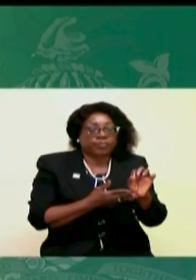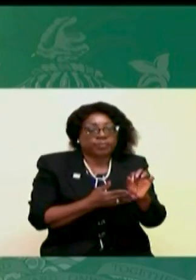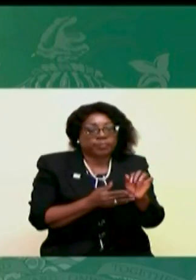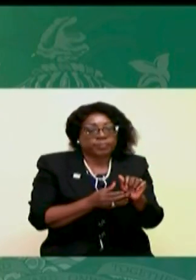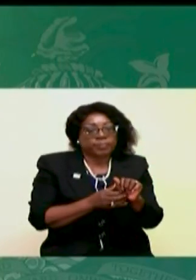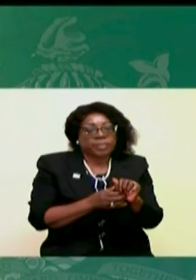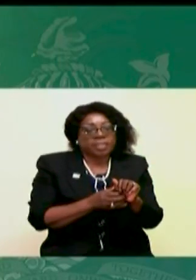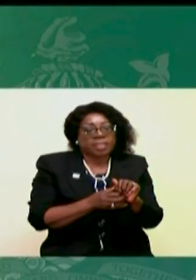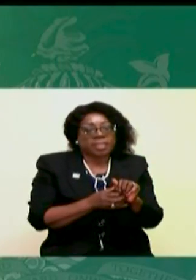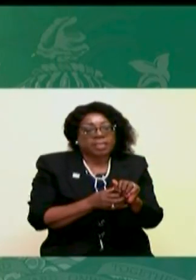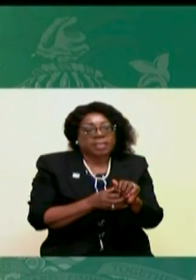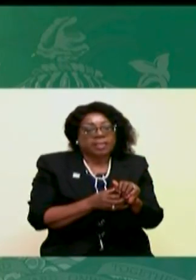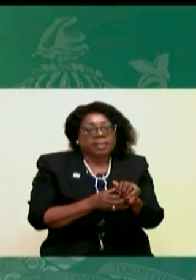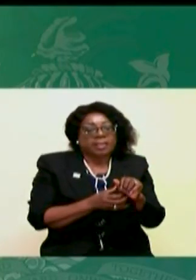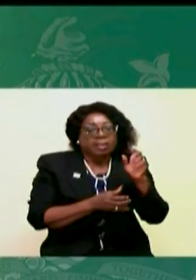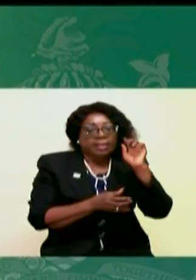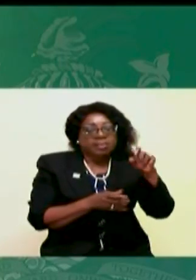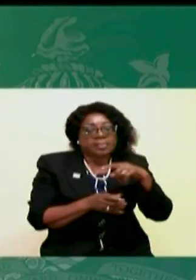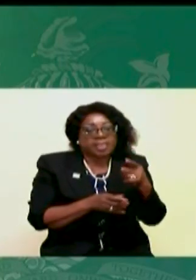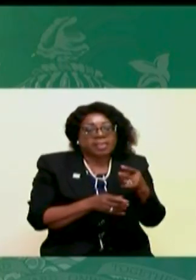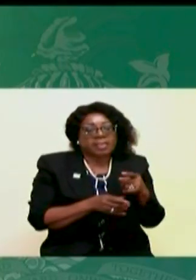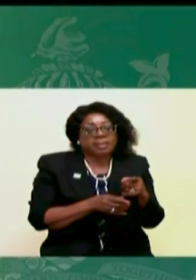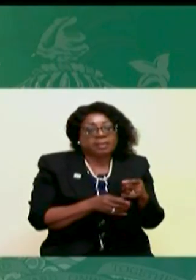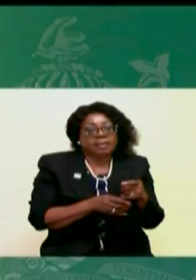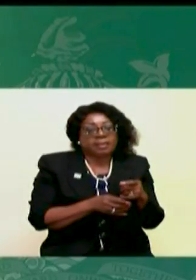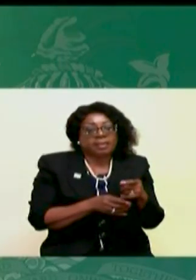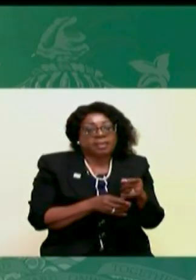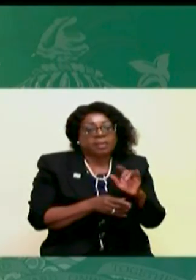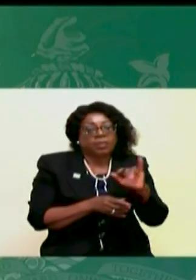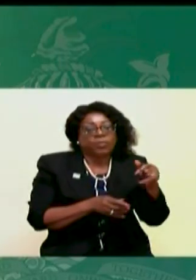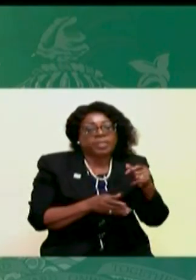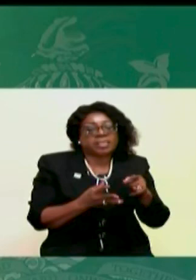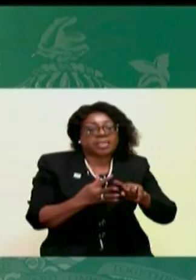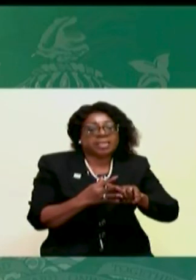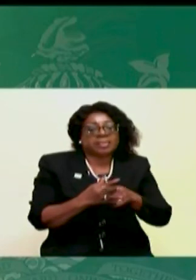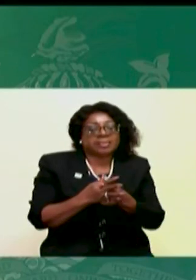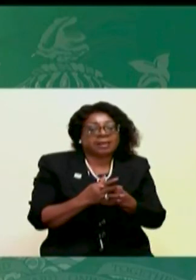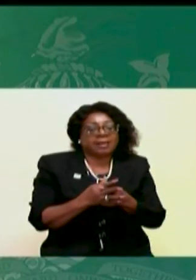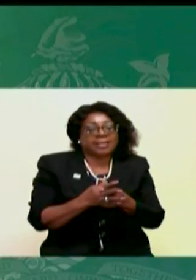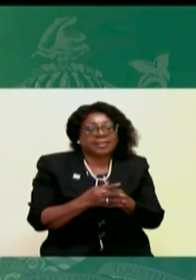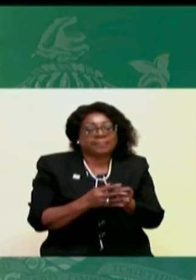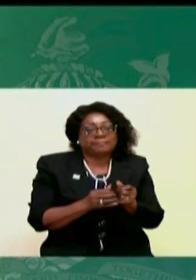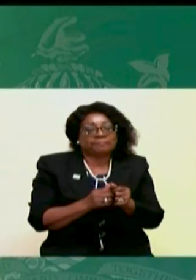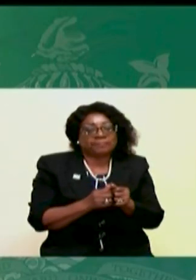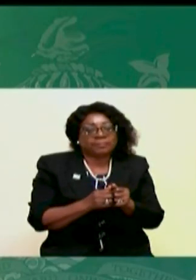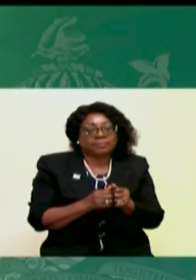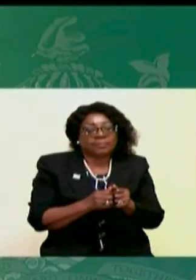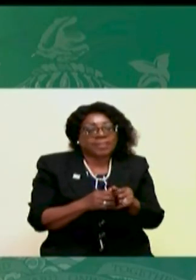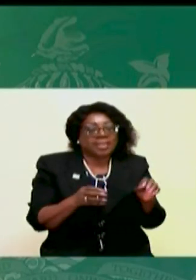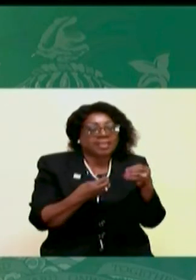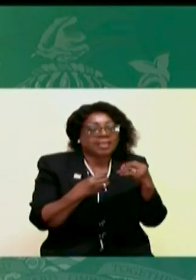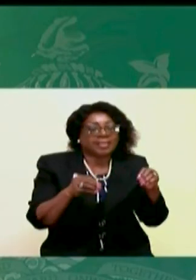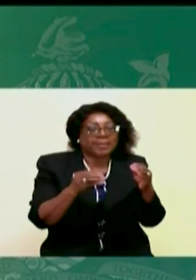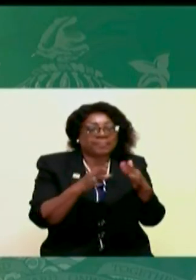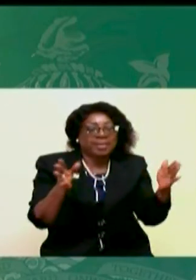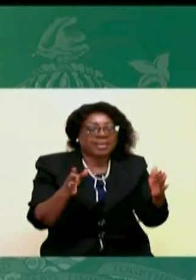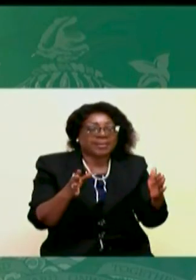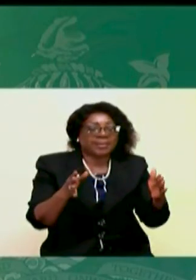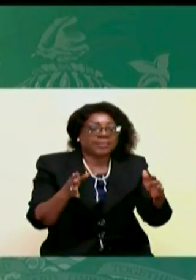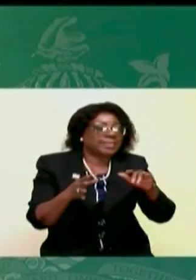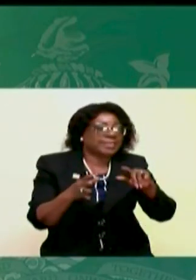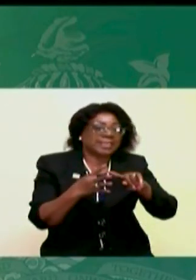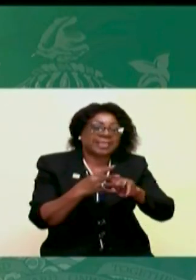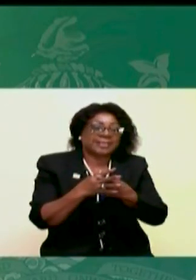And he said to us, he said, we just getting started. Said, nothing big, we just getting